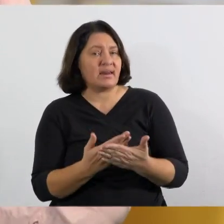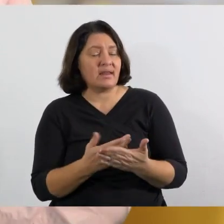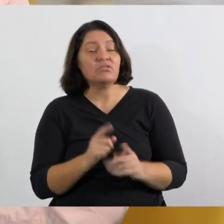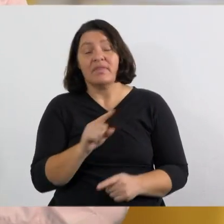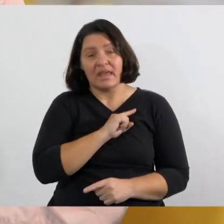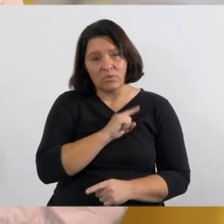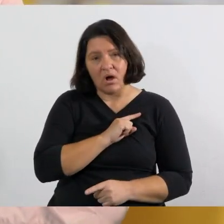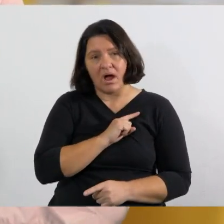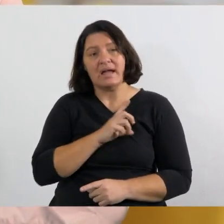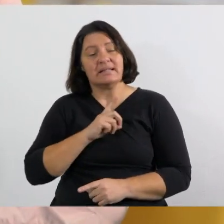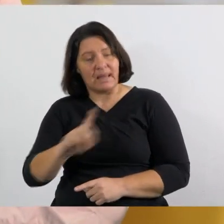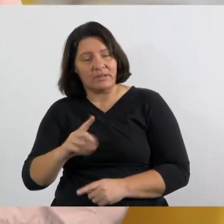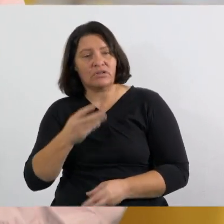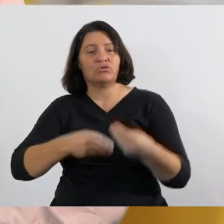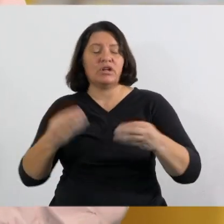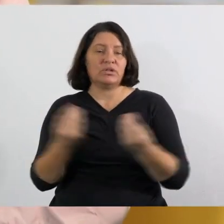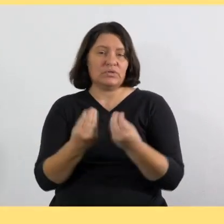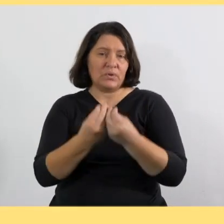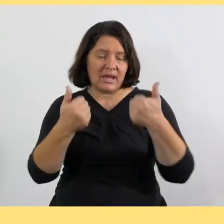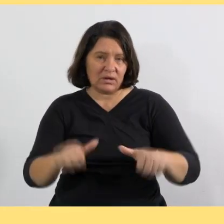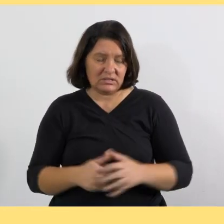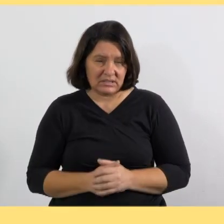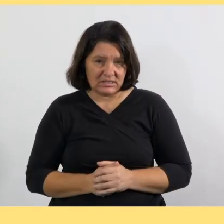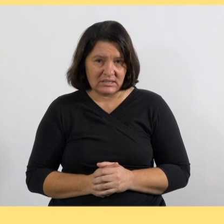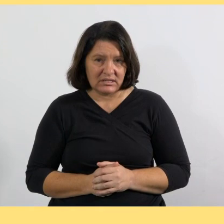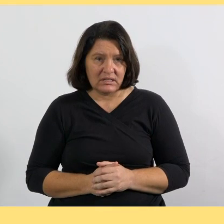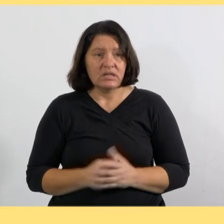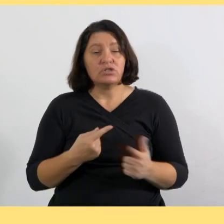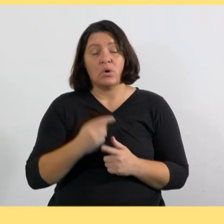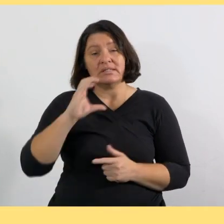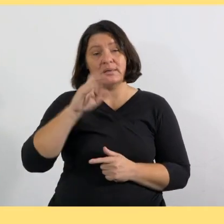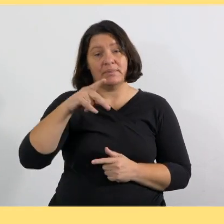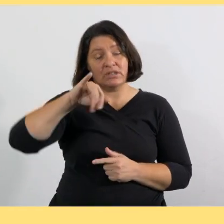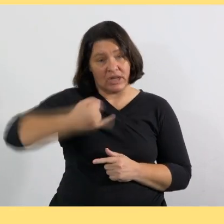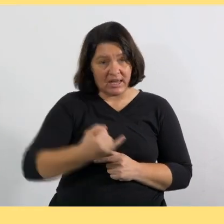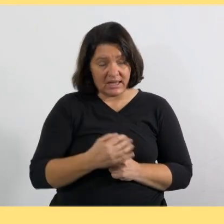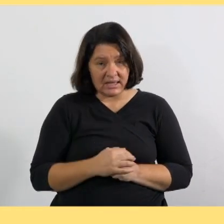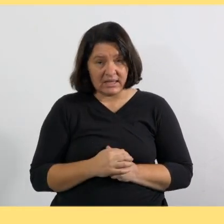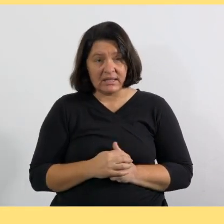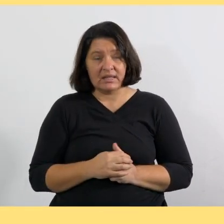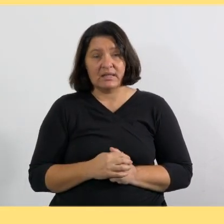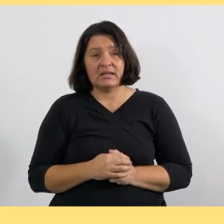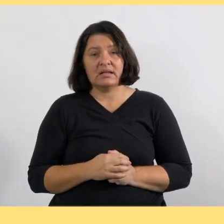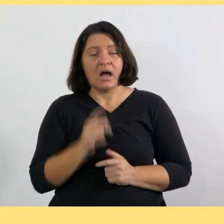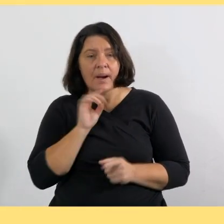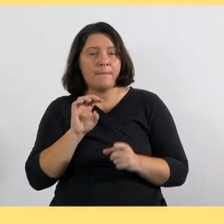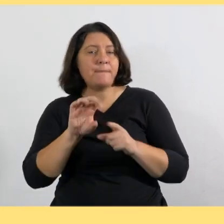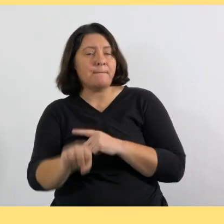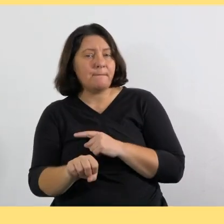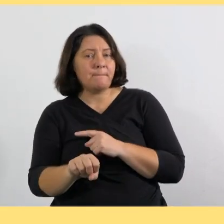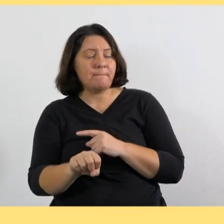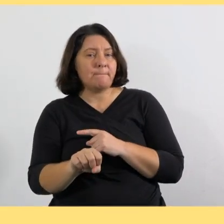debit in our trading stock account. So we come here in our CPJ, in our petty cash journal rather, and you find there